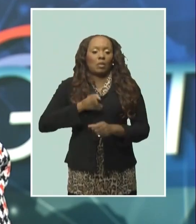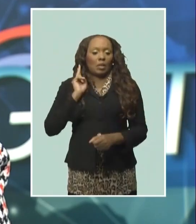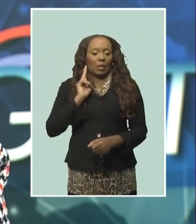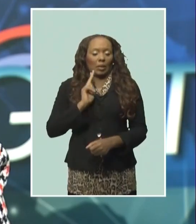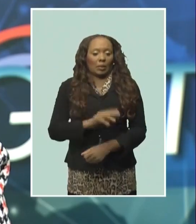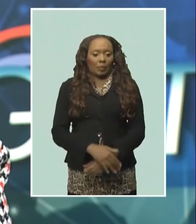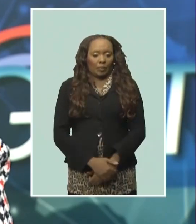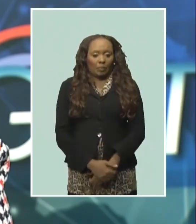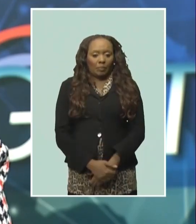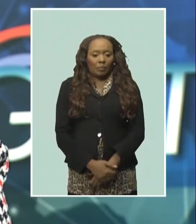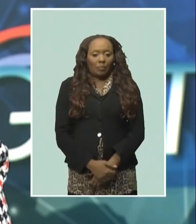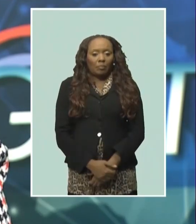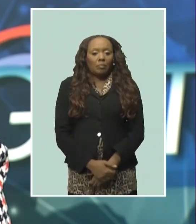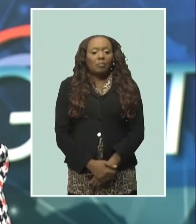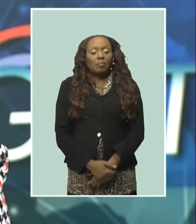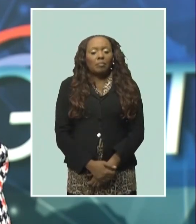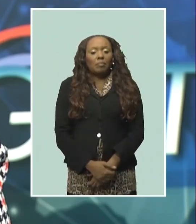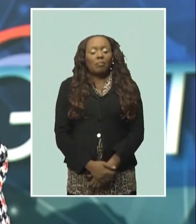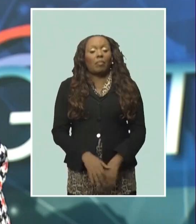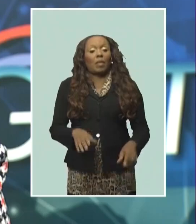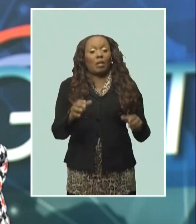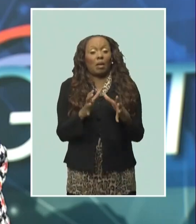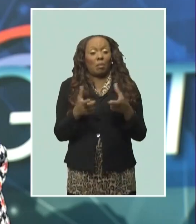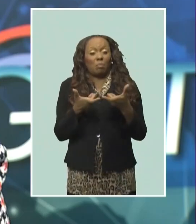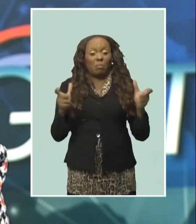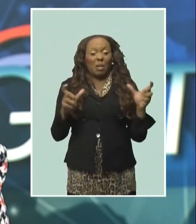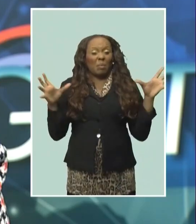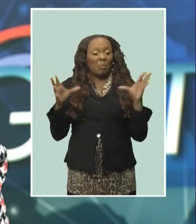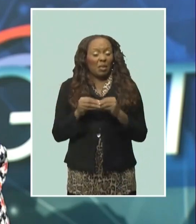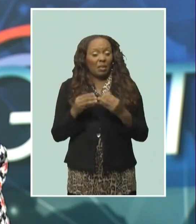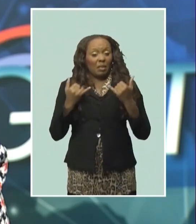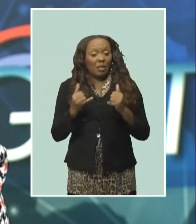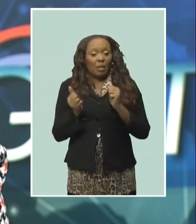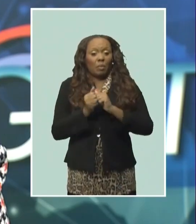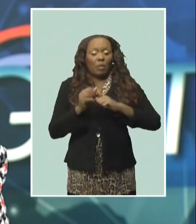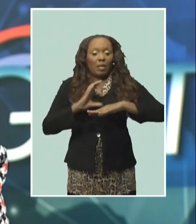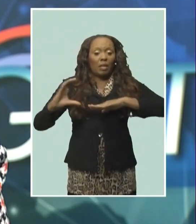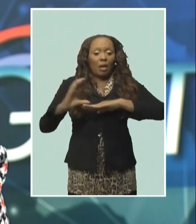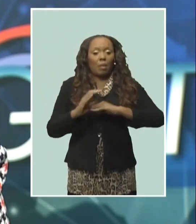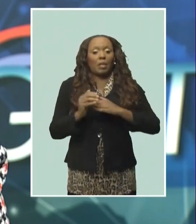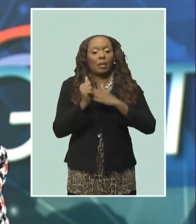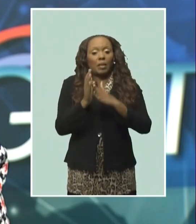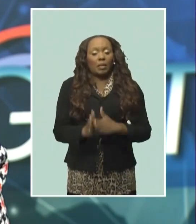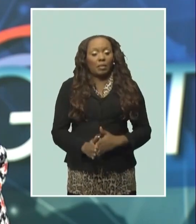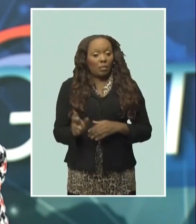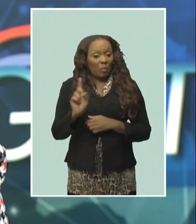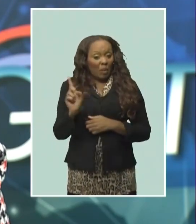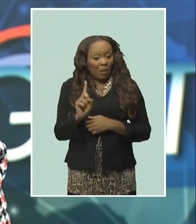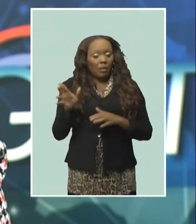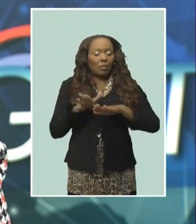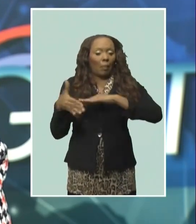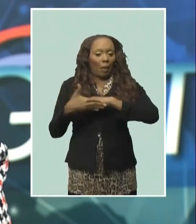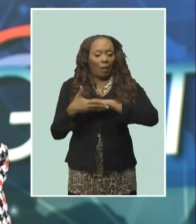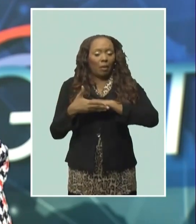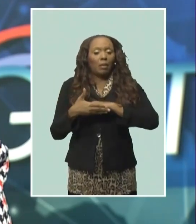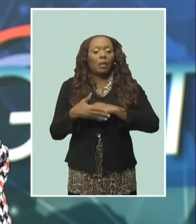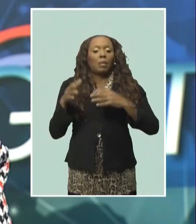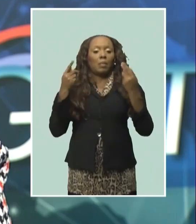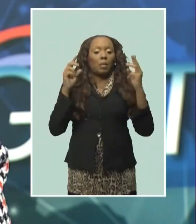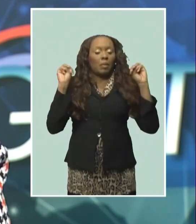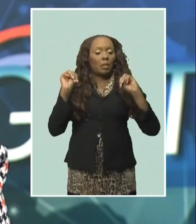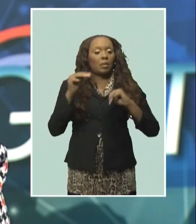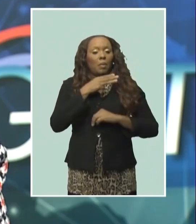will resign. His decision to leave office followed the high-level meeting of regional leaders in Jamaica, which included